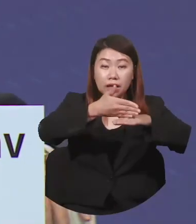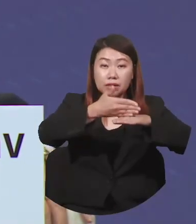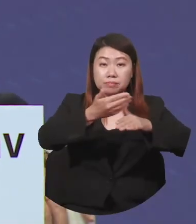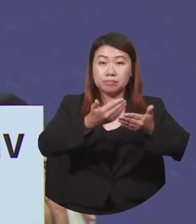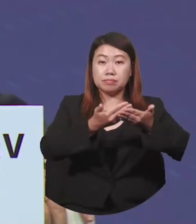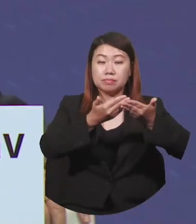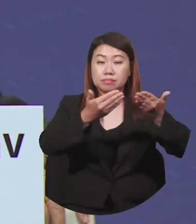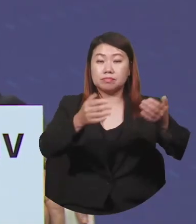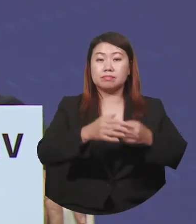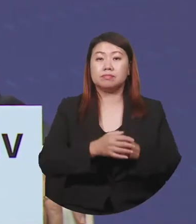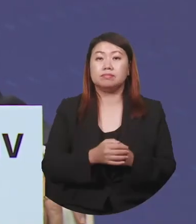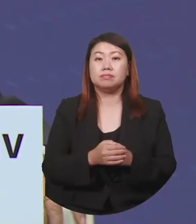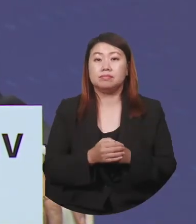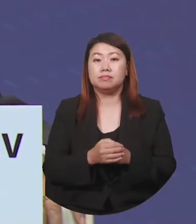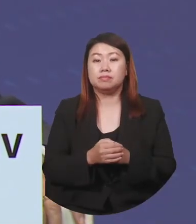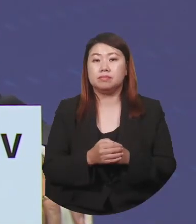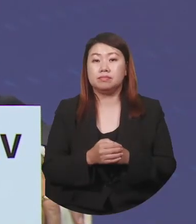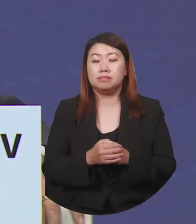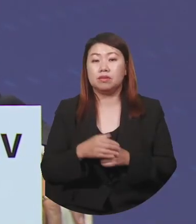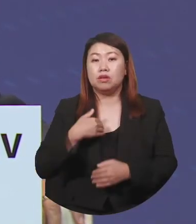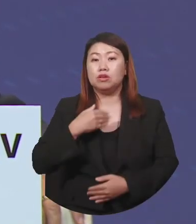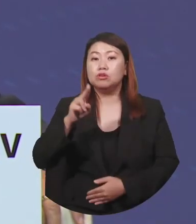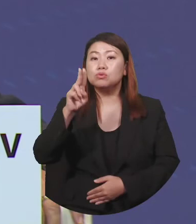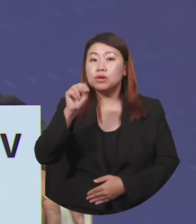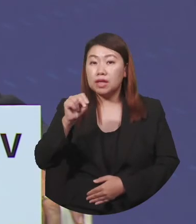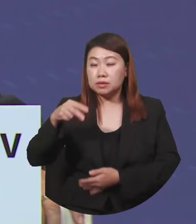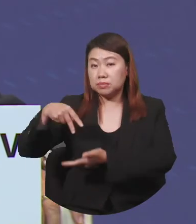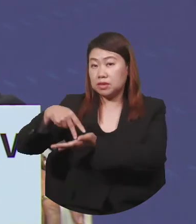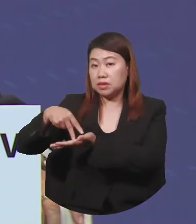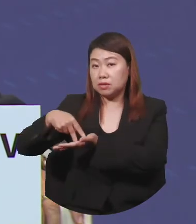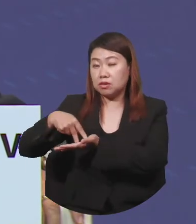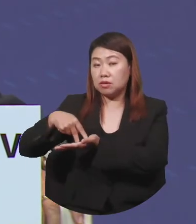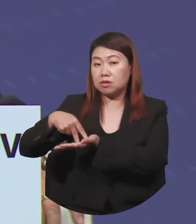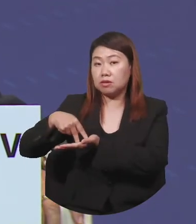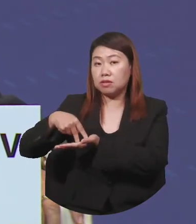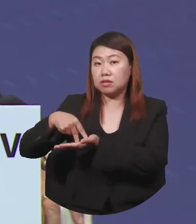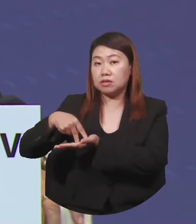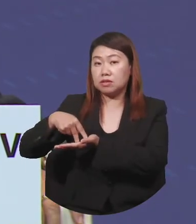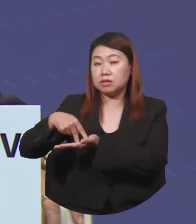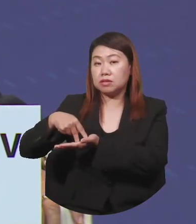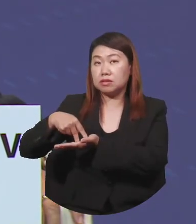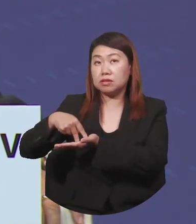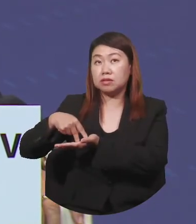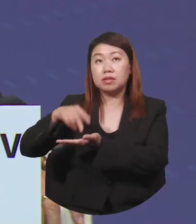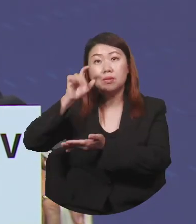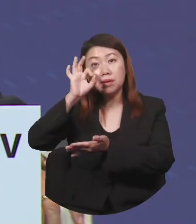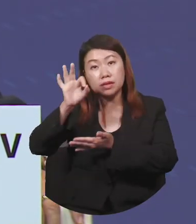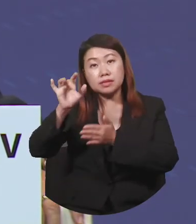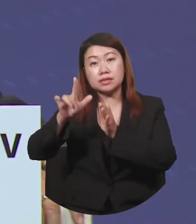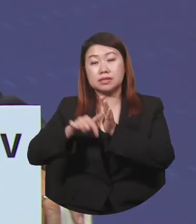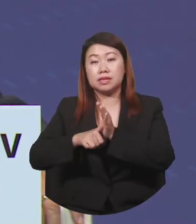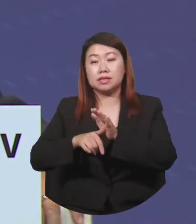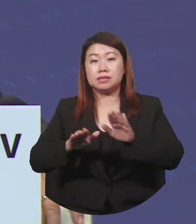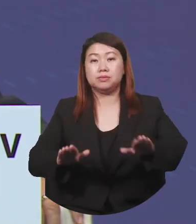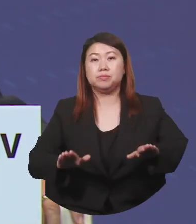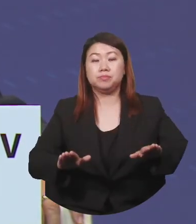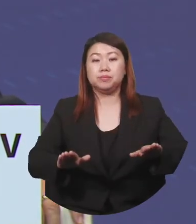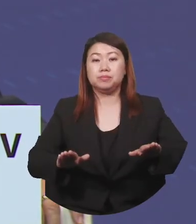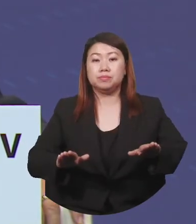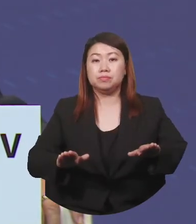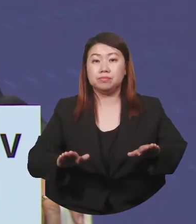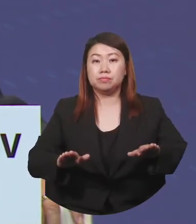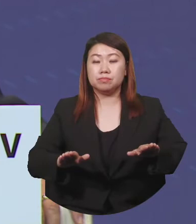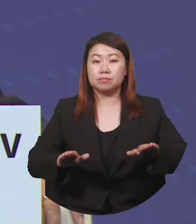perspective, so what's happening is it is in the middle of completing the